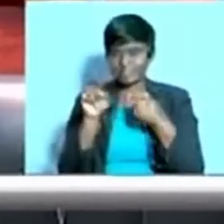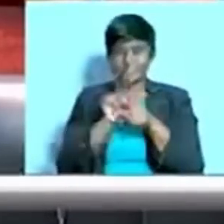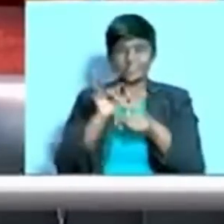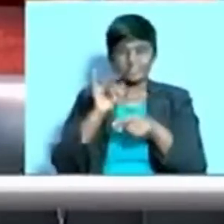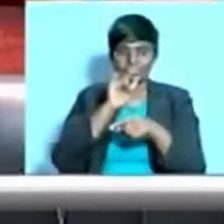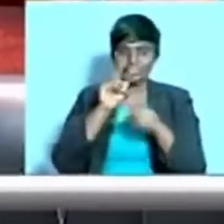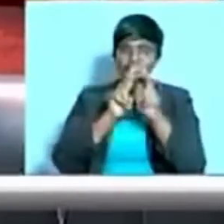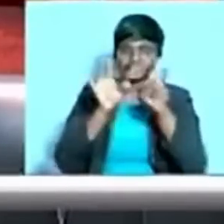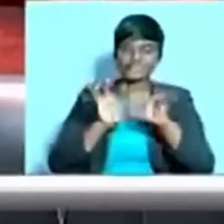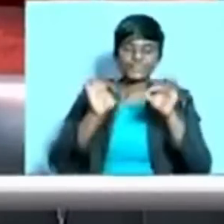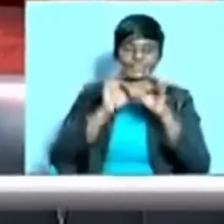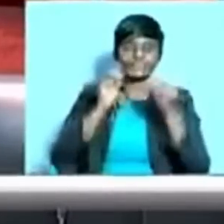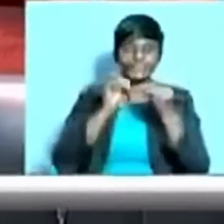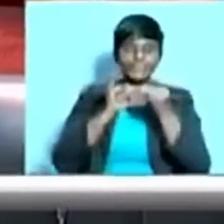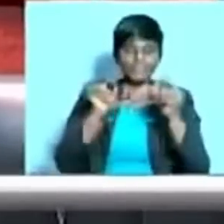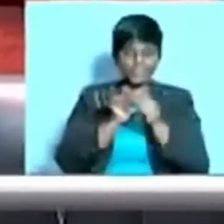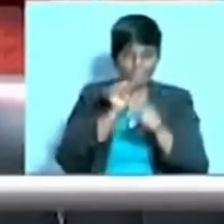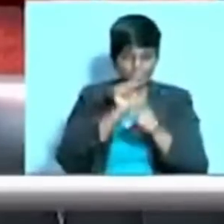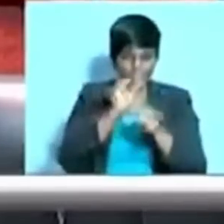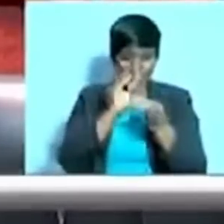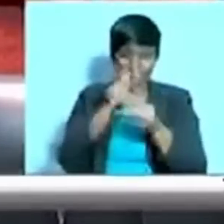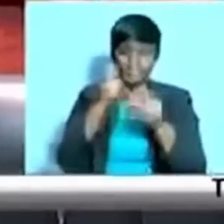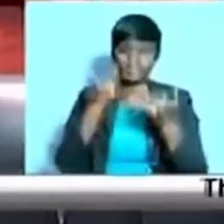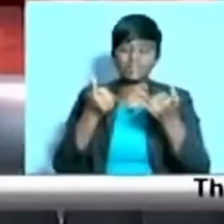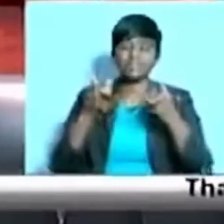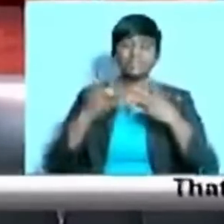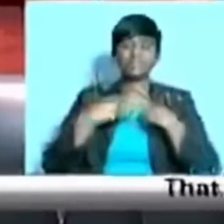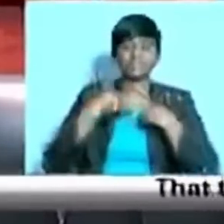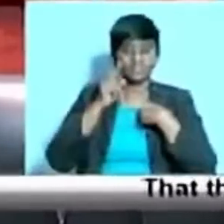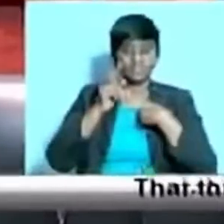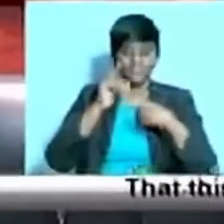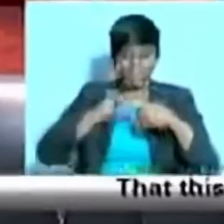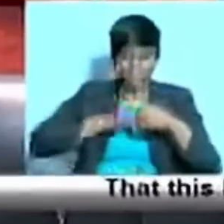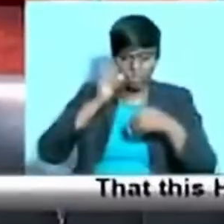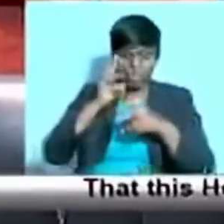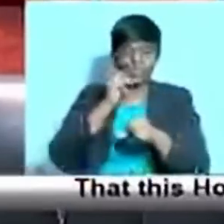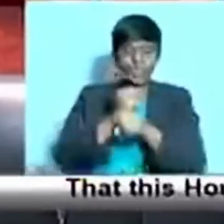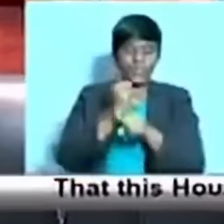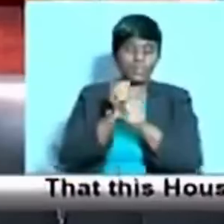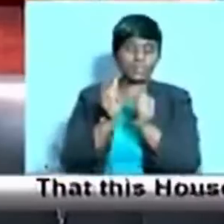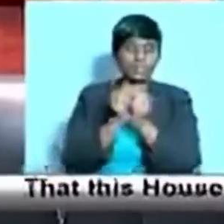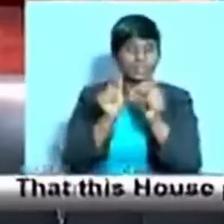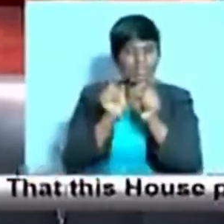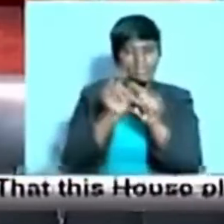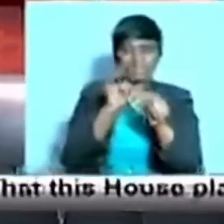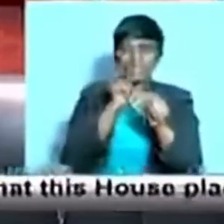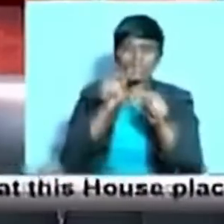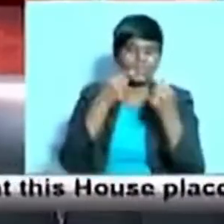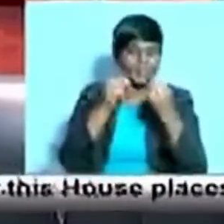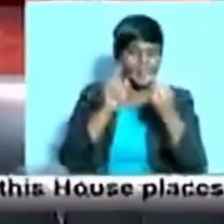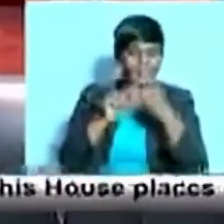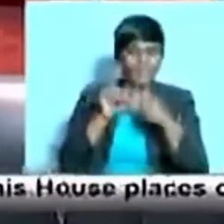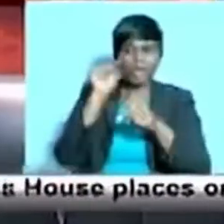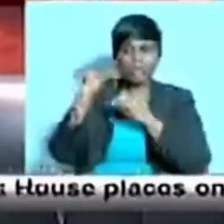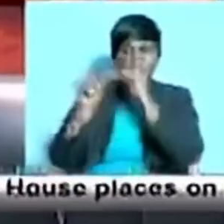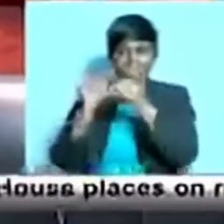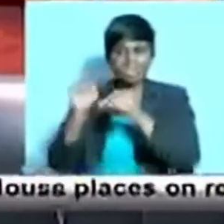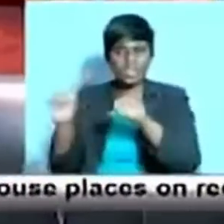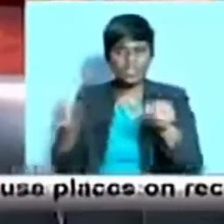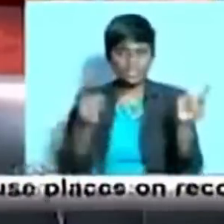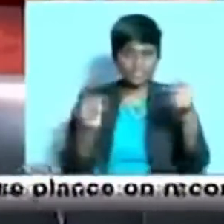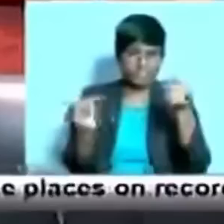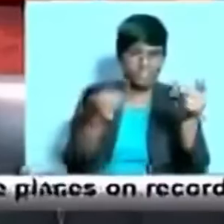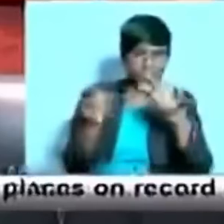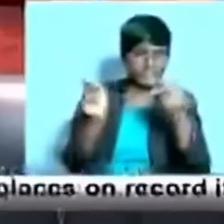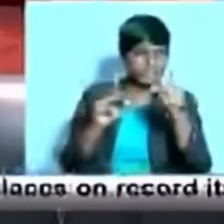it is important. And if you acknowledge that, then we will be working together rather than trying to even incite people